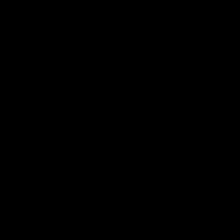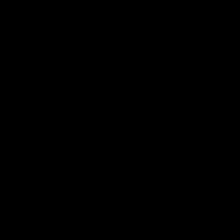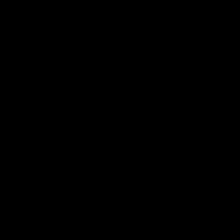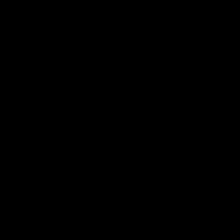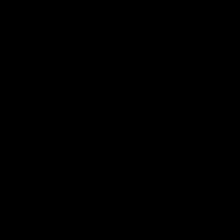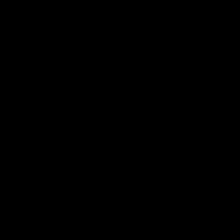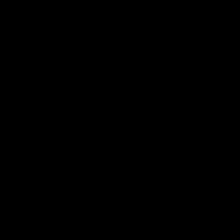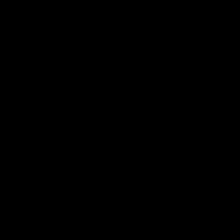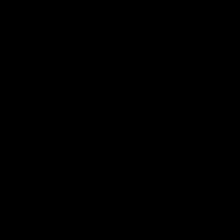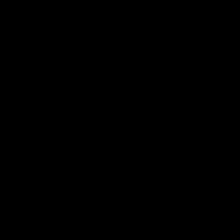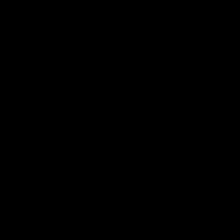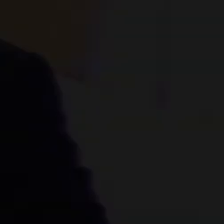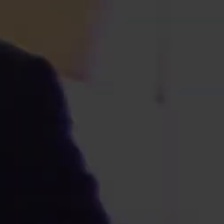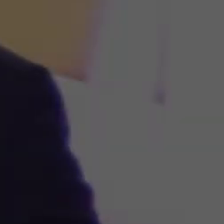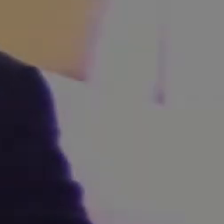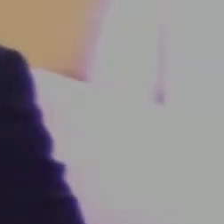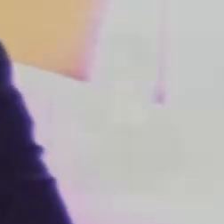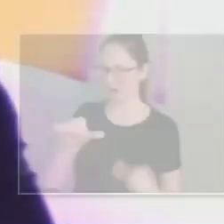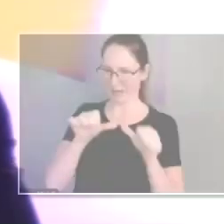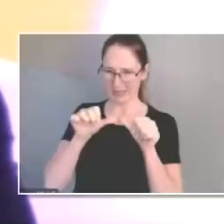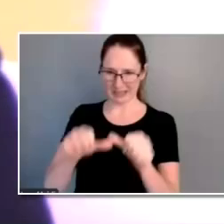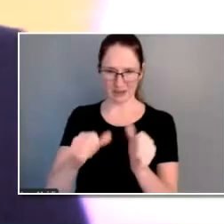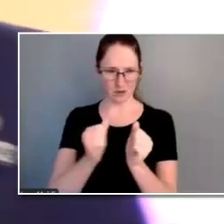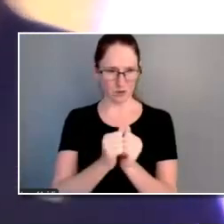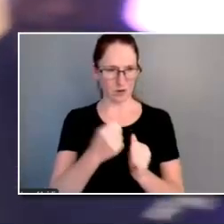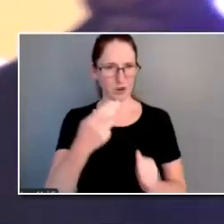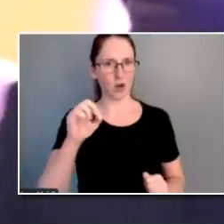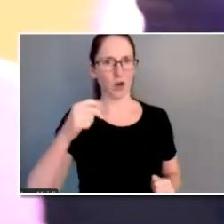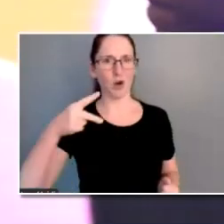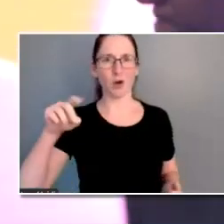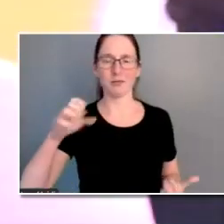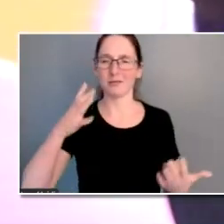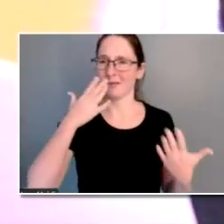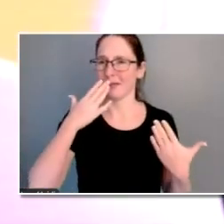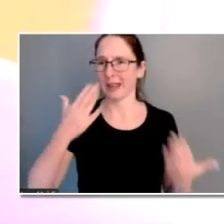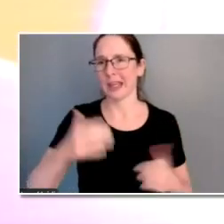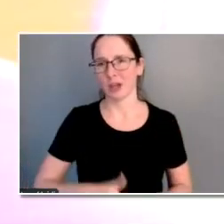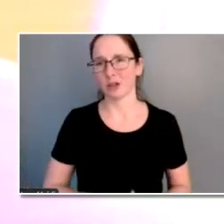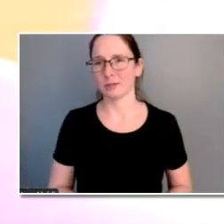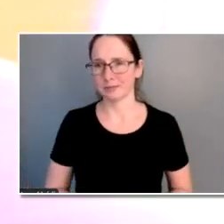Joy and continue with hope. Thank you.